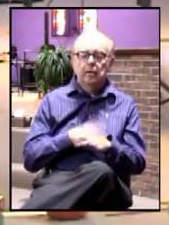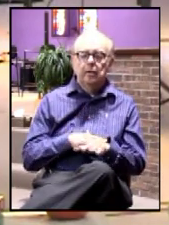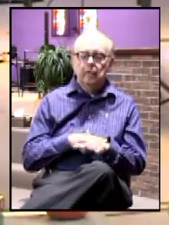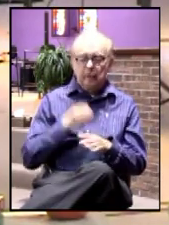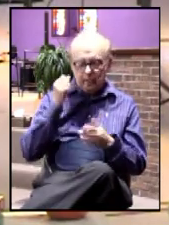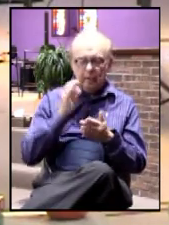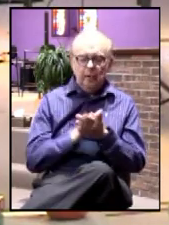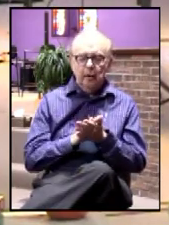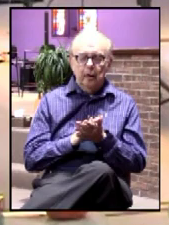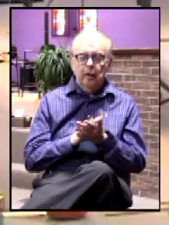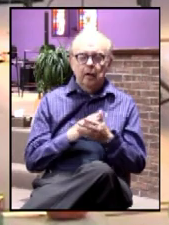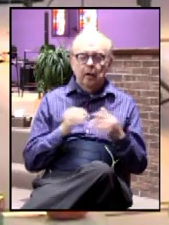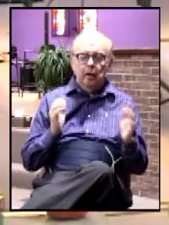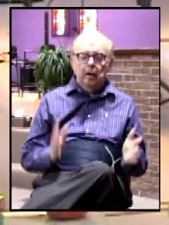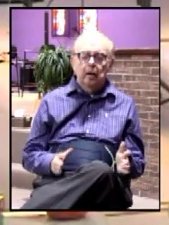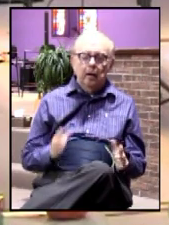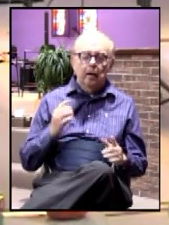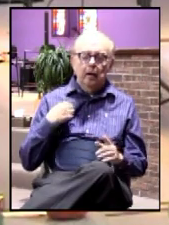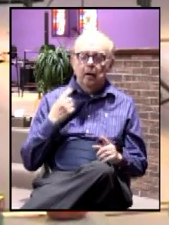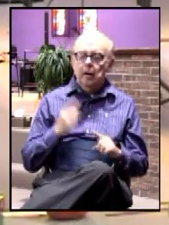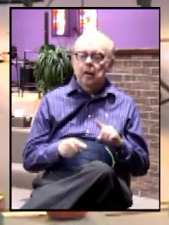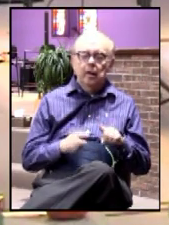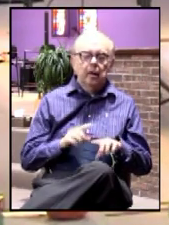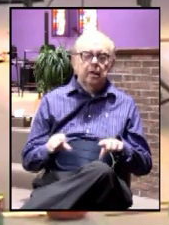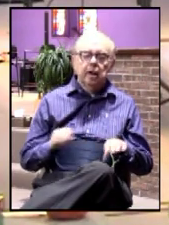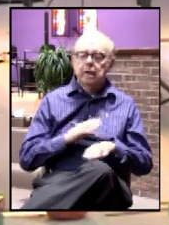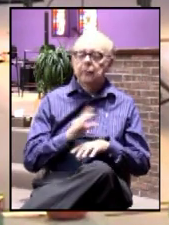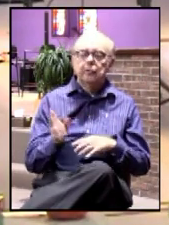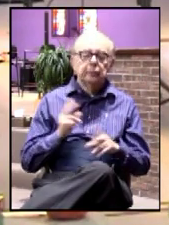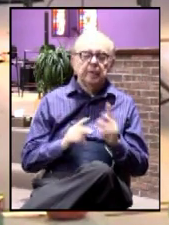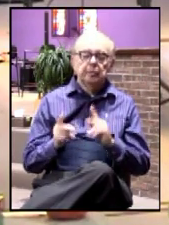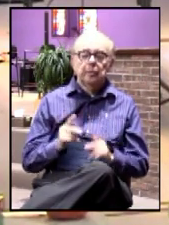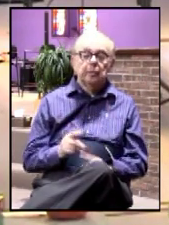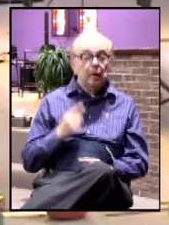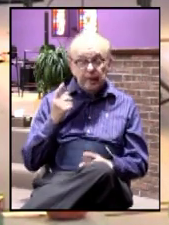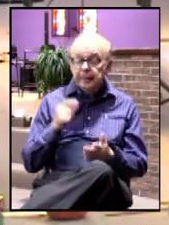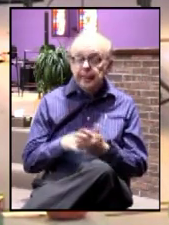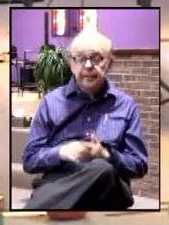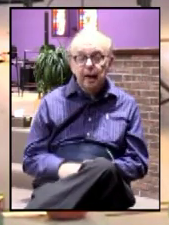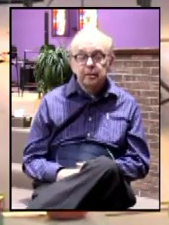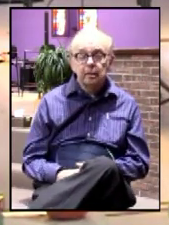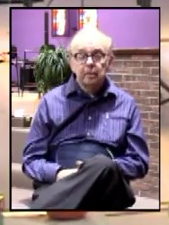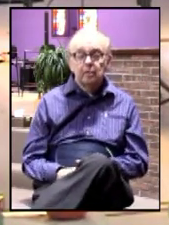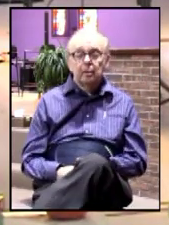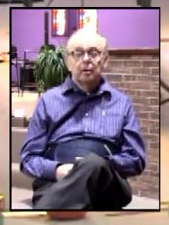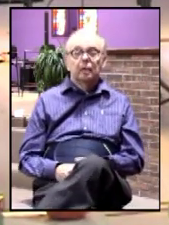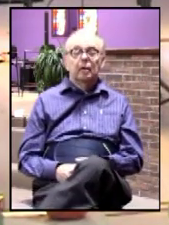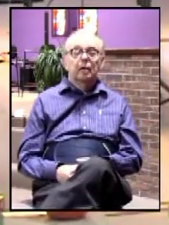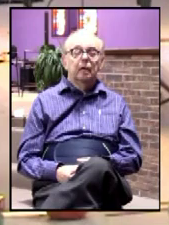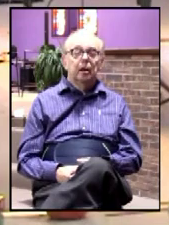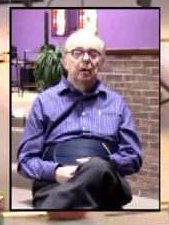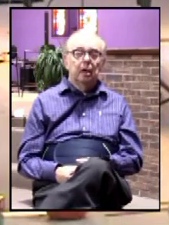point of believing the enemy that we can't make an impact on people.